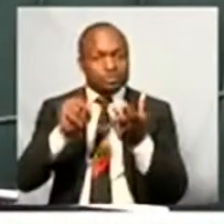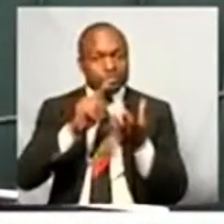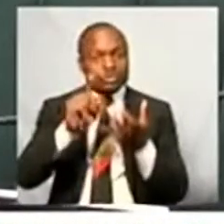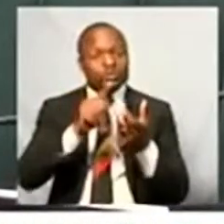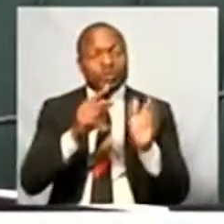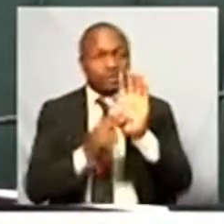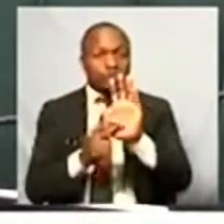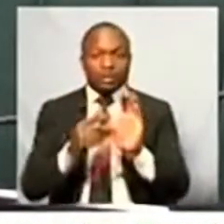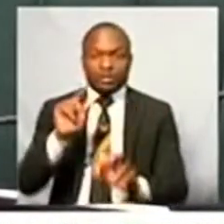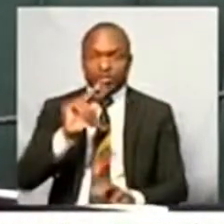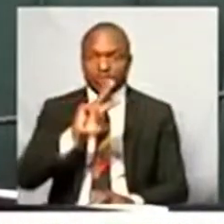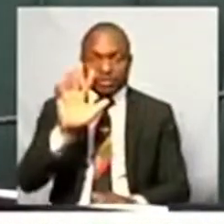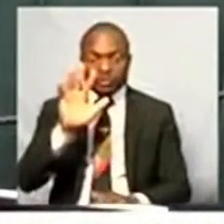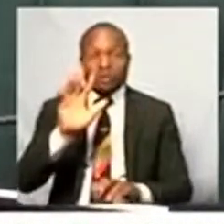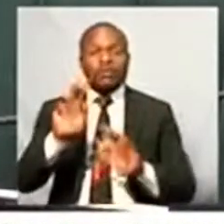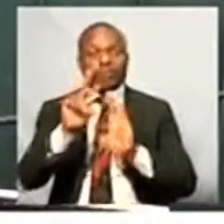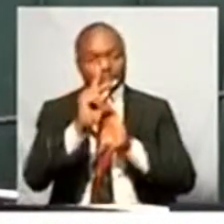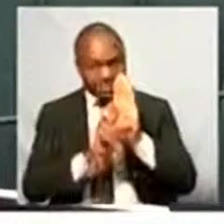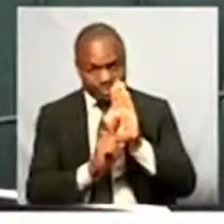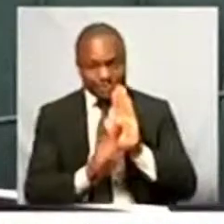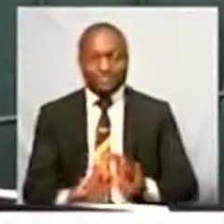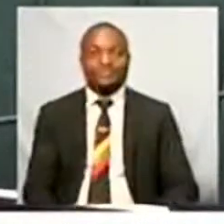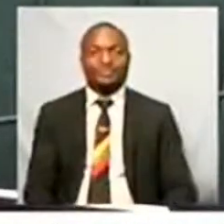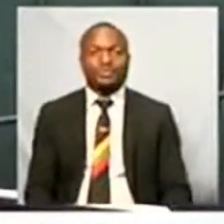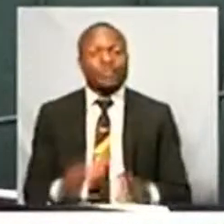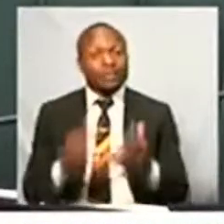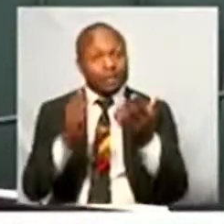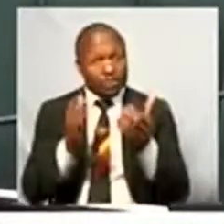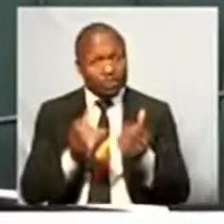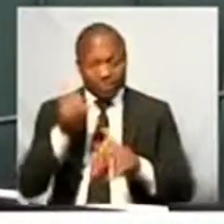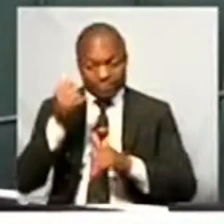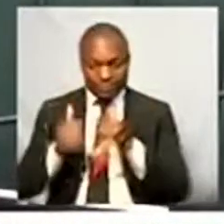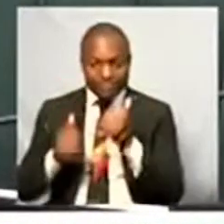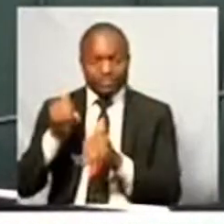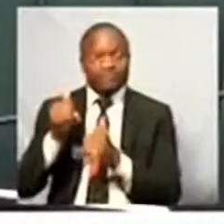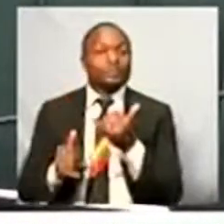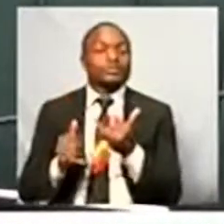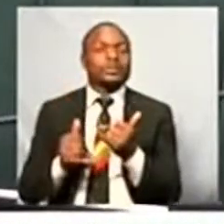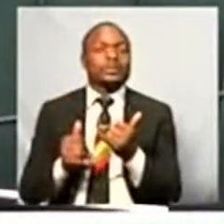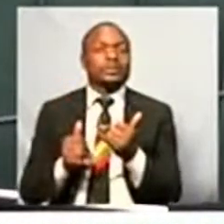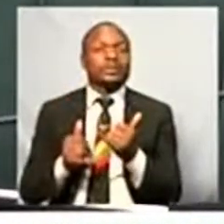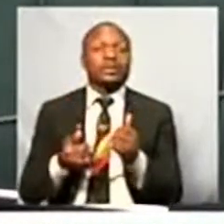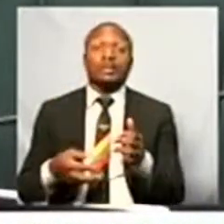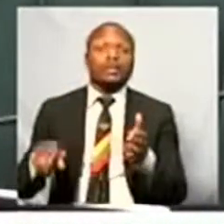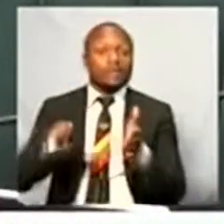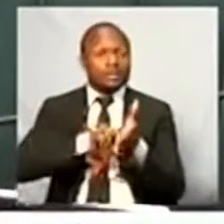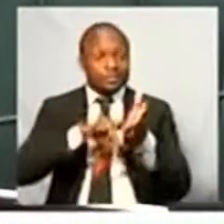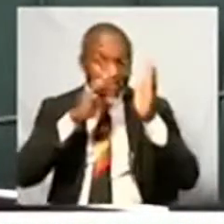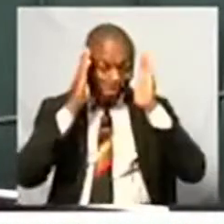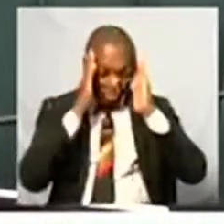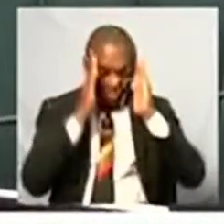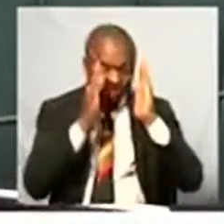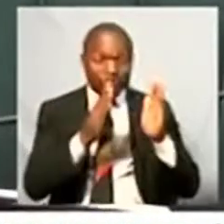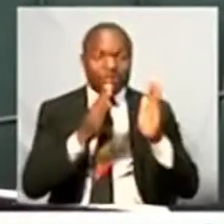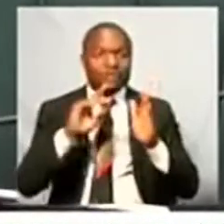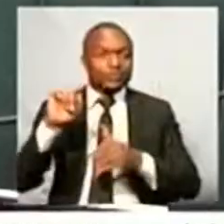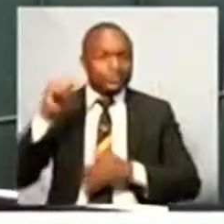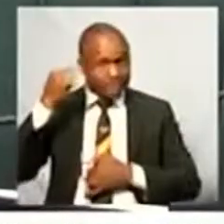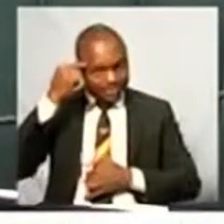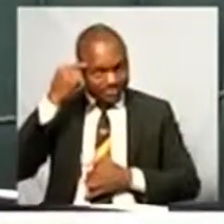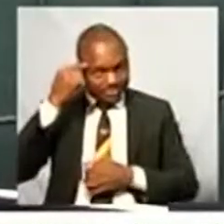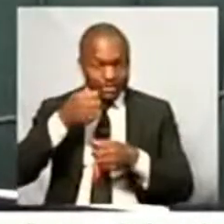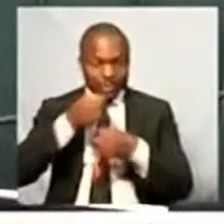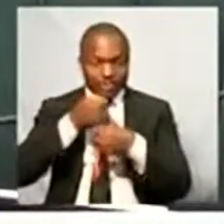in the 2025 policy. I want to conclude, Madam Speaker, by reaffirming government's unwavering commitment